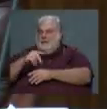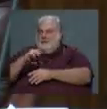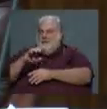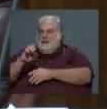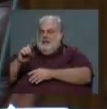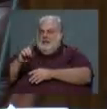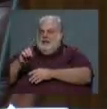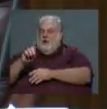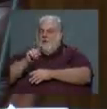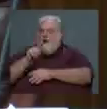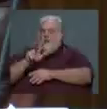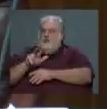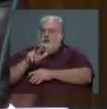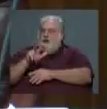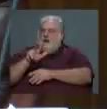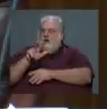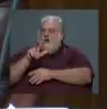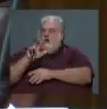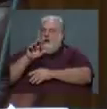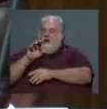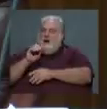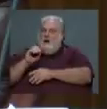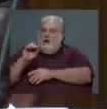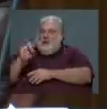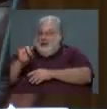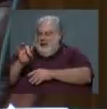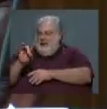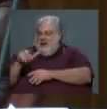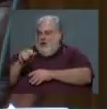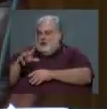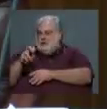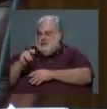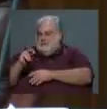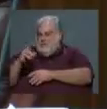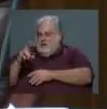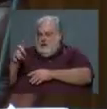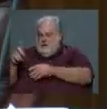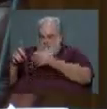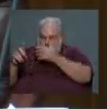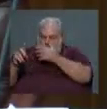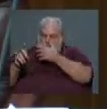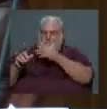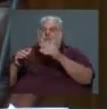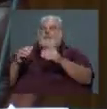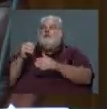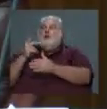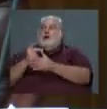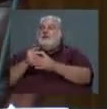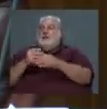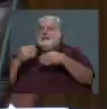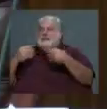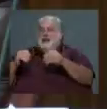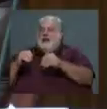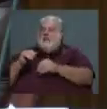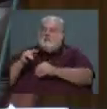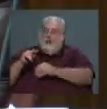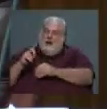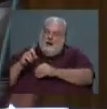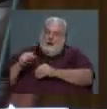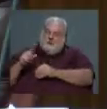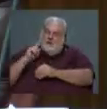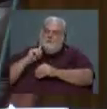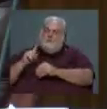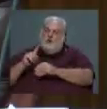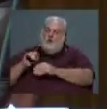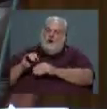at 13,008 Lawson Road. An ordinance to authorize the issuance of industrial development revenue bonds under the municipalities and counties industrial